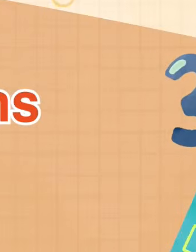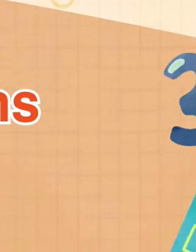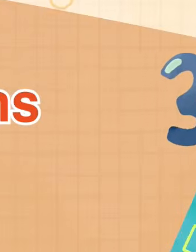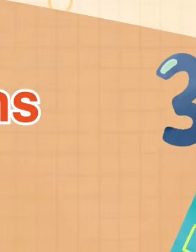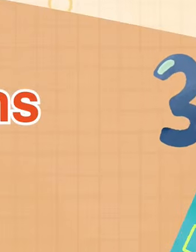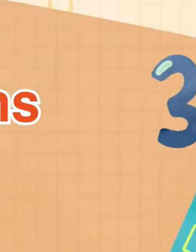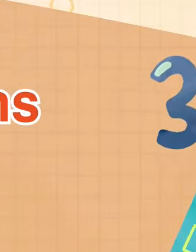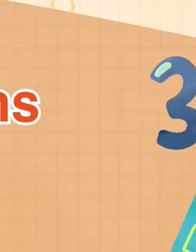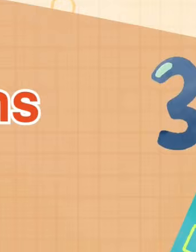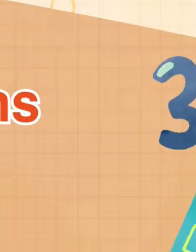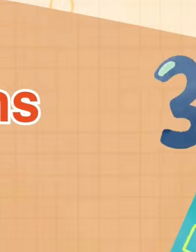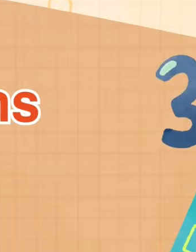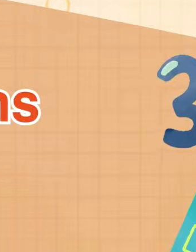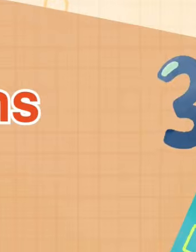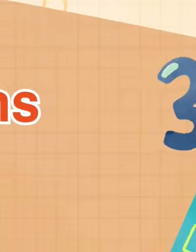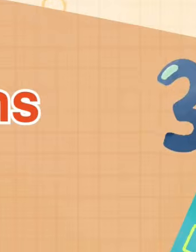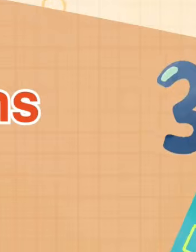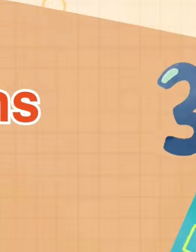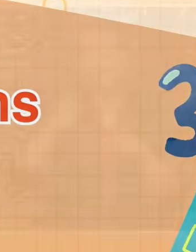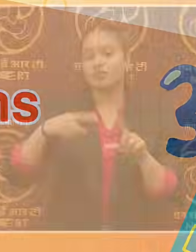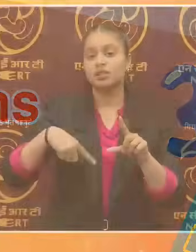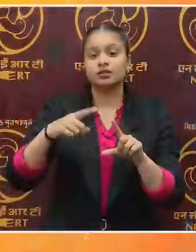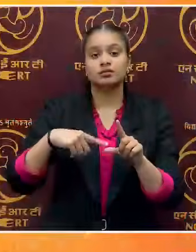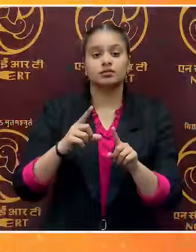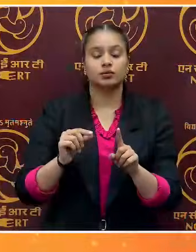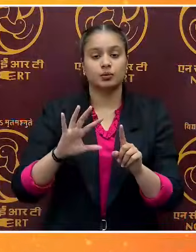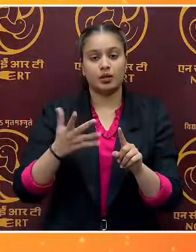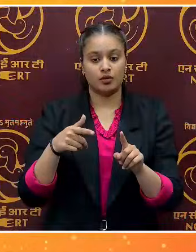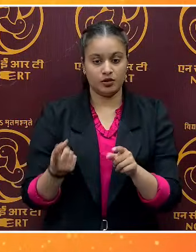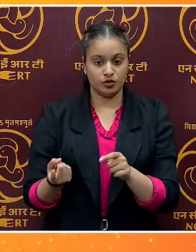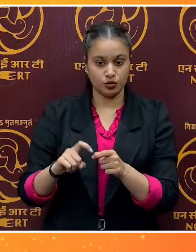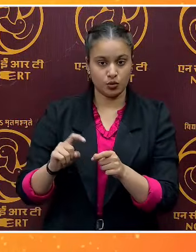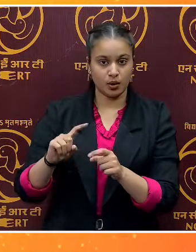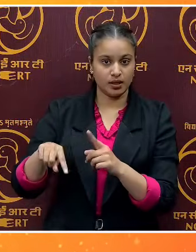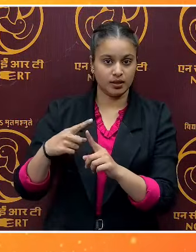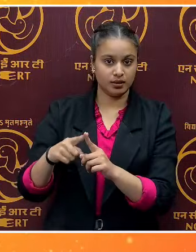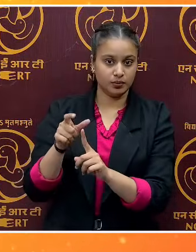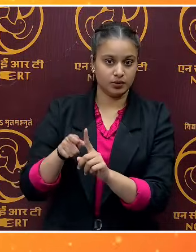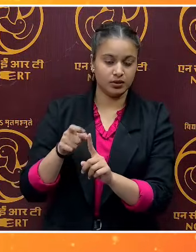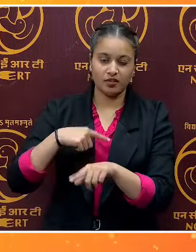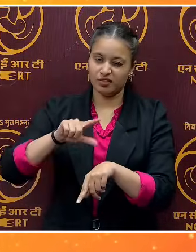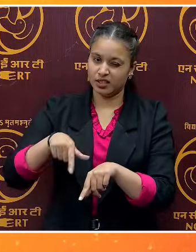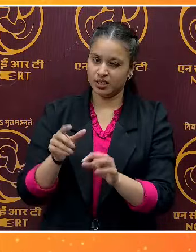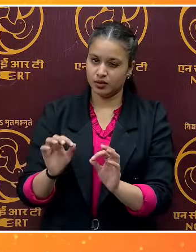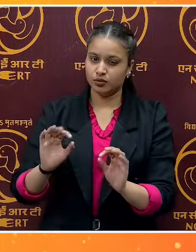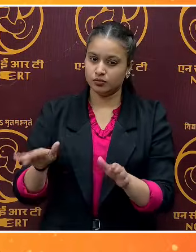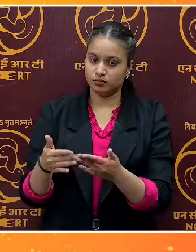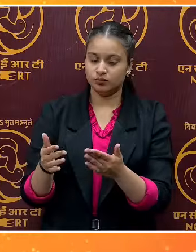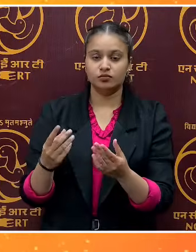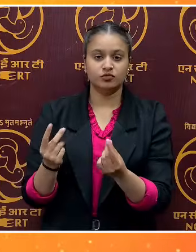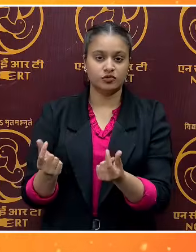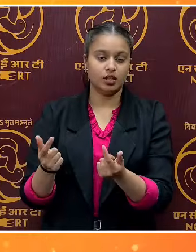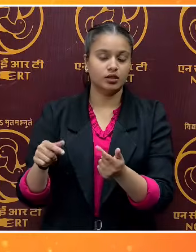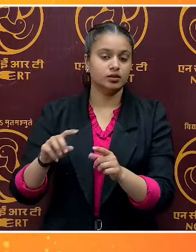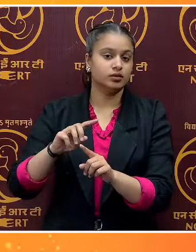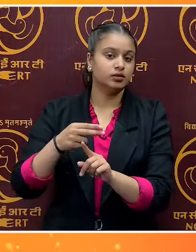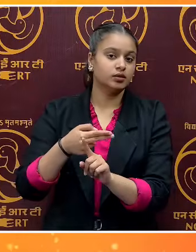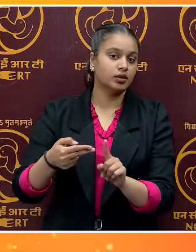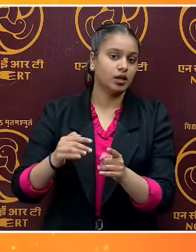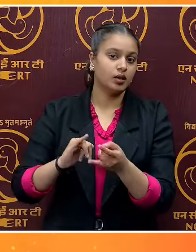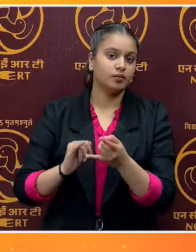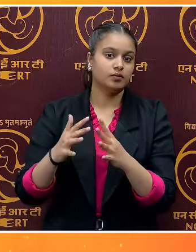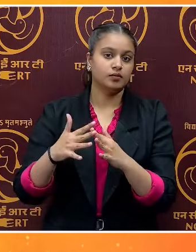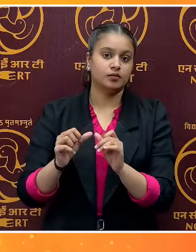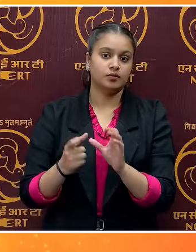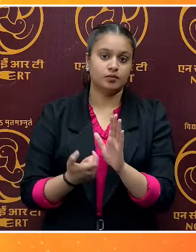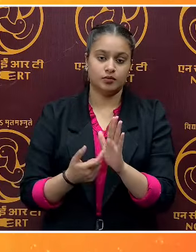learners, we will going to learn how to draw constructions, and we are joined by our experts. So without any further delay, let's quickly meet her. You are Miss Lata